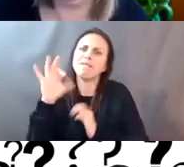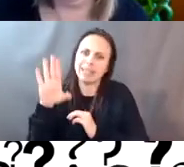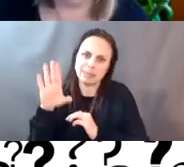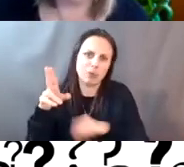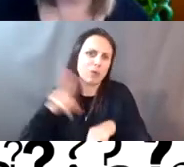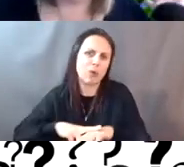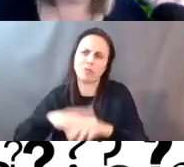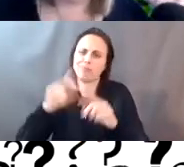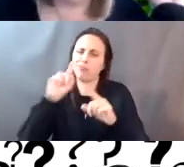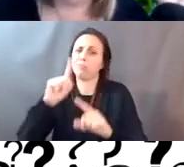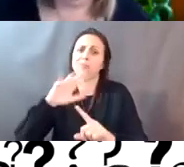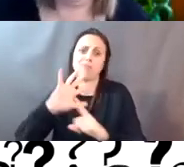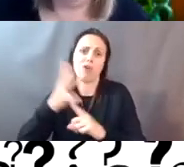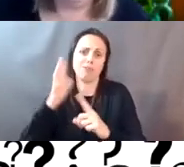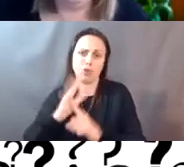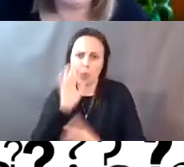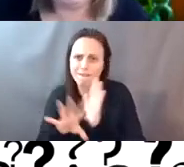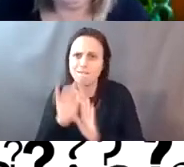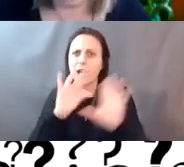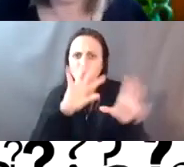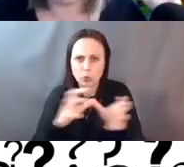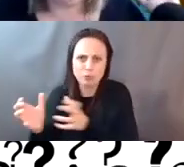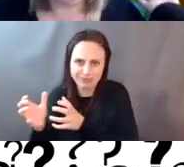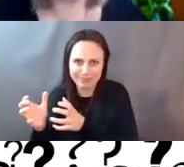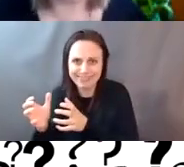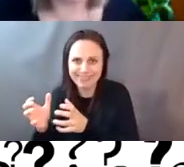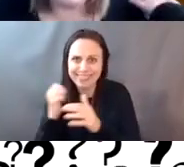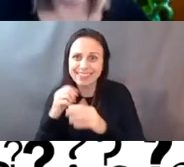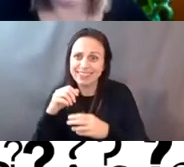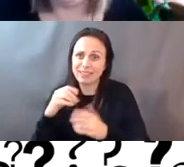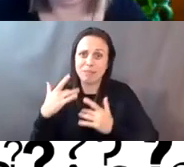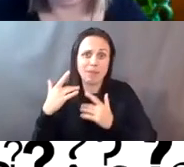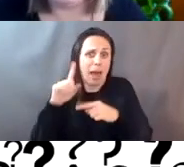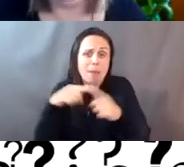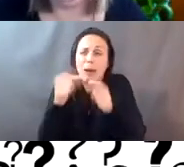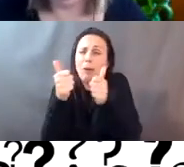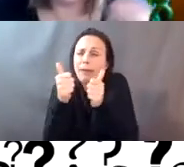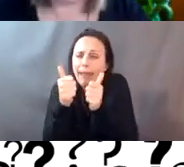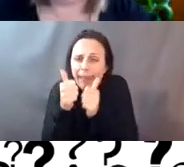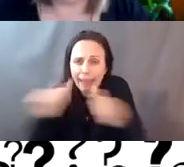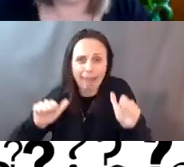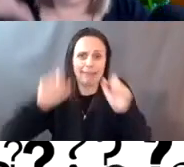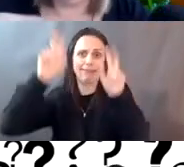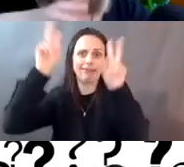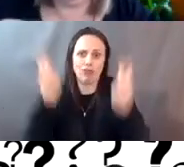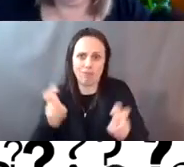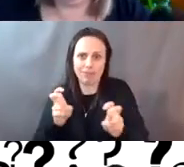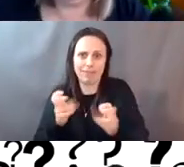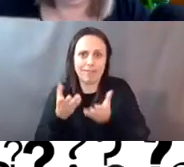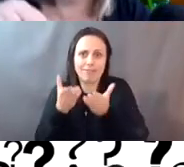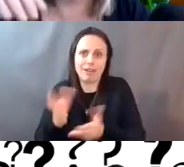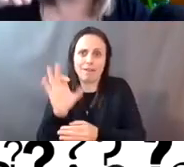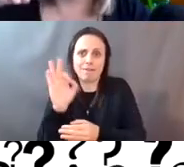it's so huge, you're going to find groups, usually about any topic you can think about on the